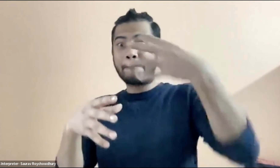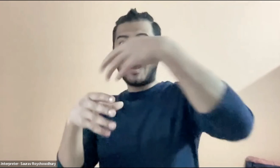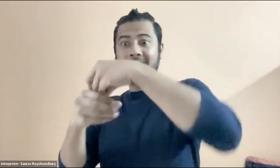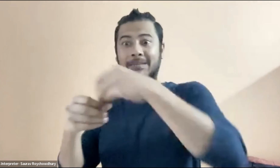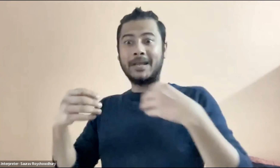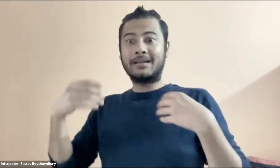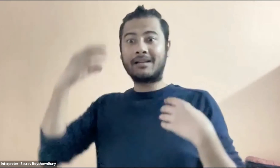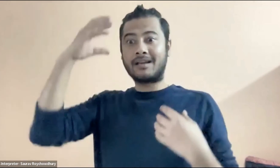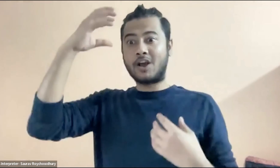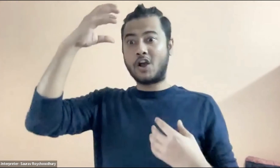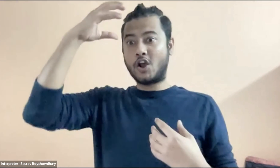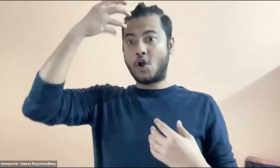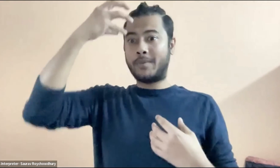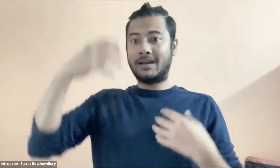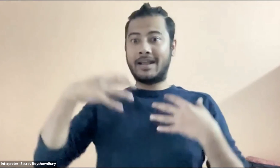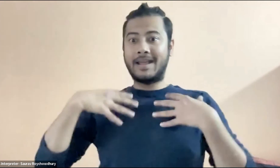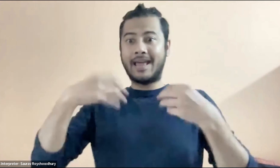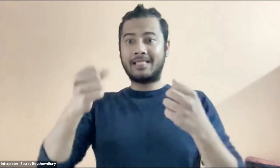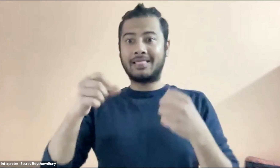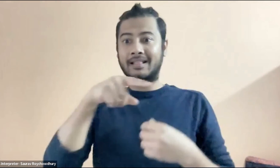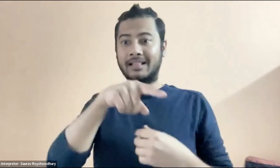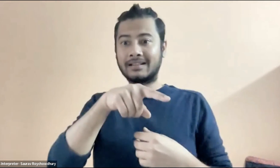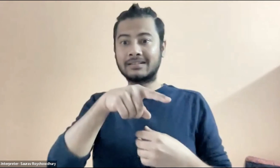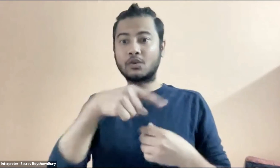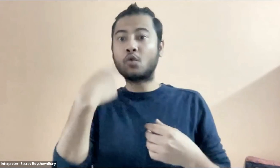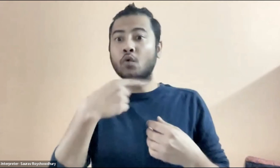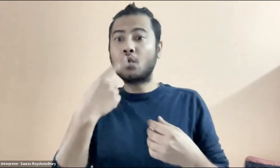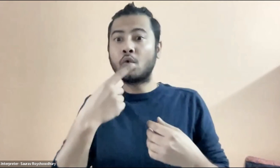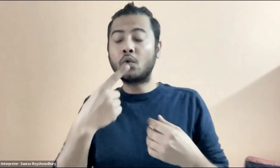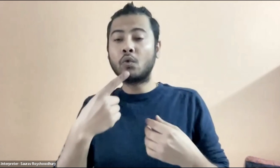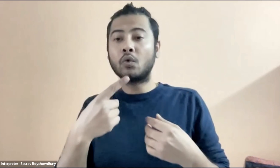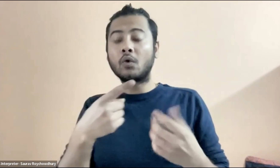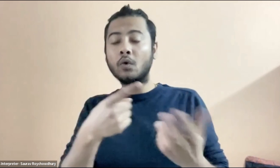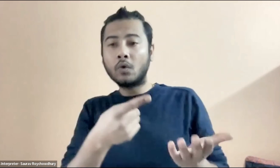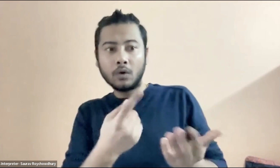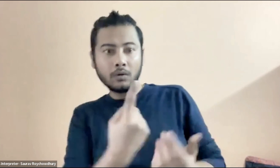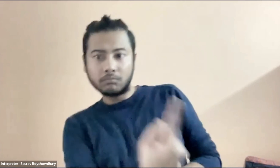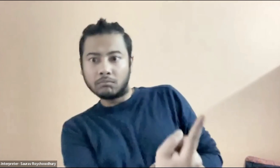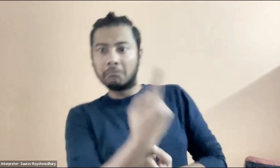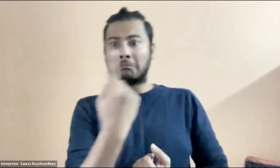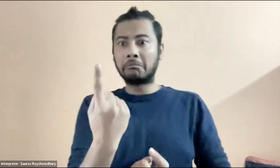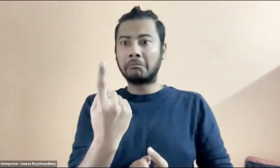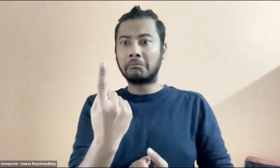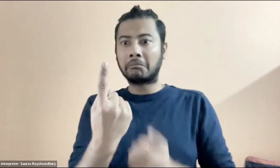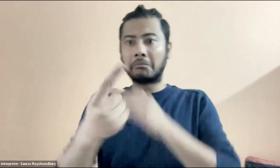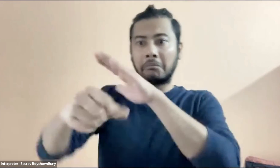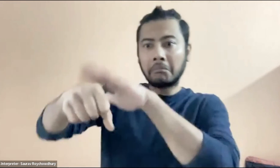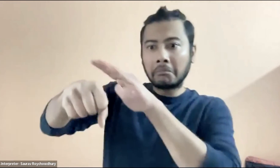effective participation? There's an easy question for you all.